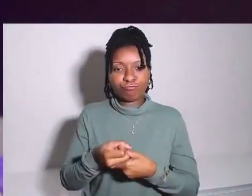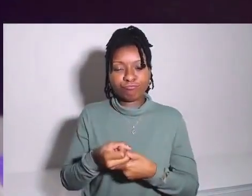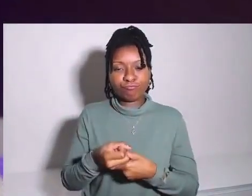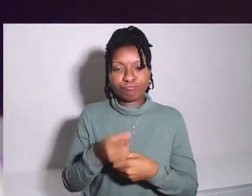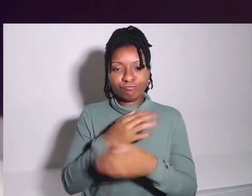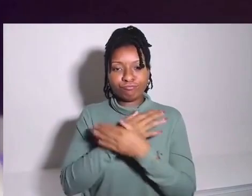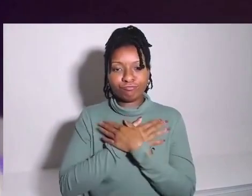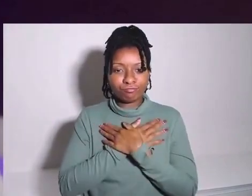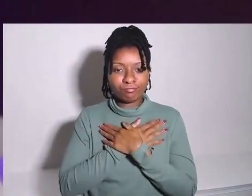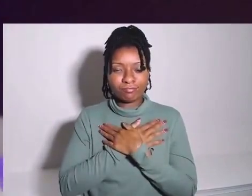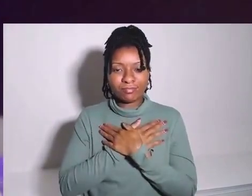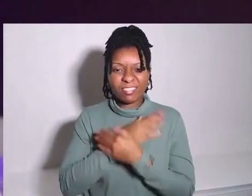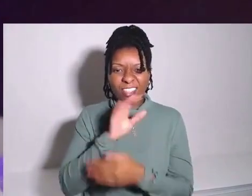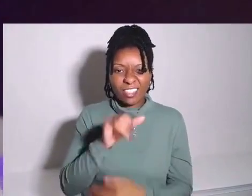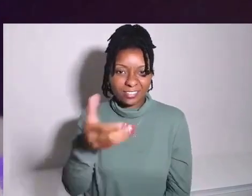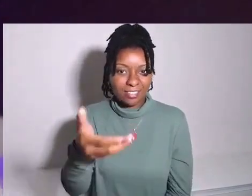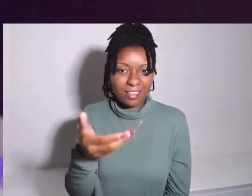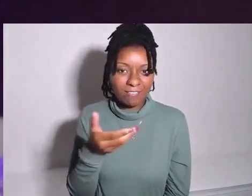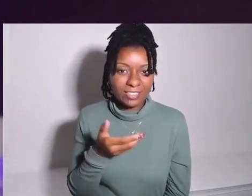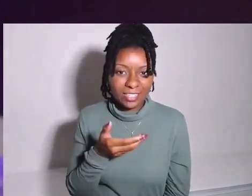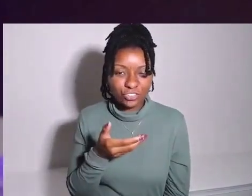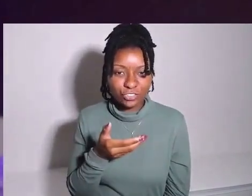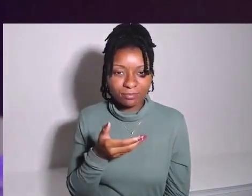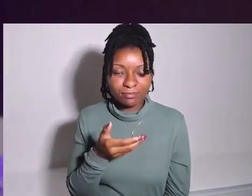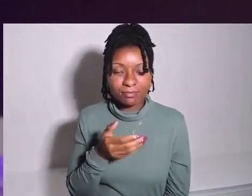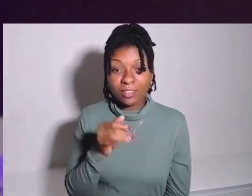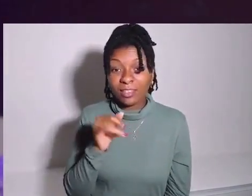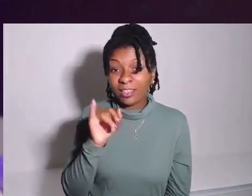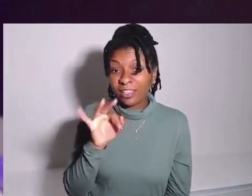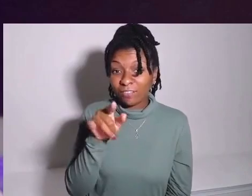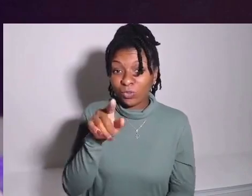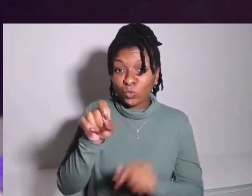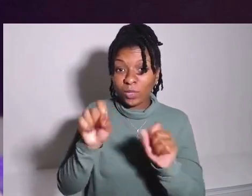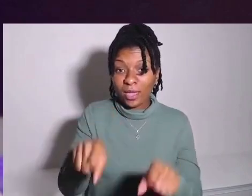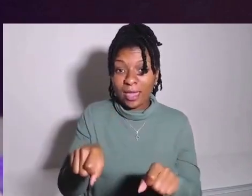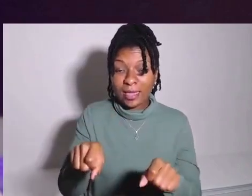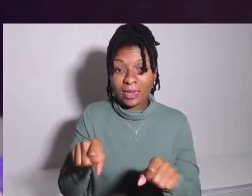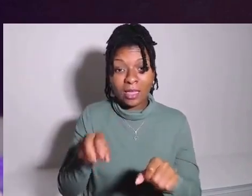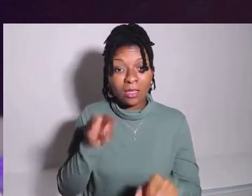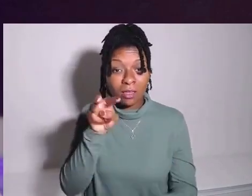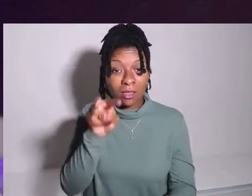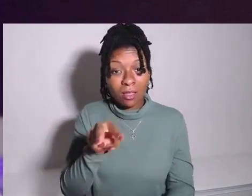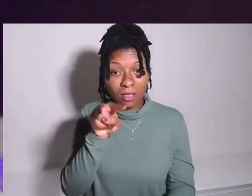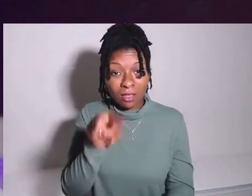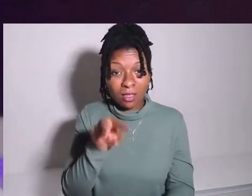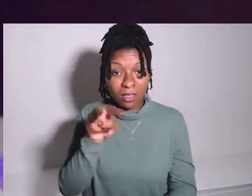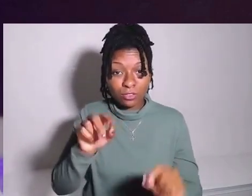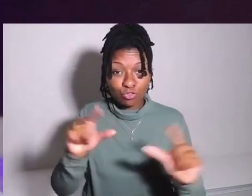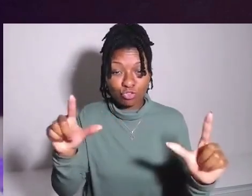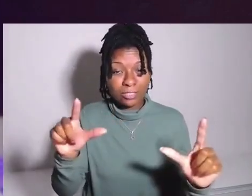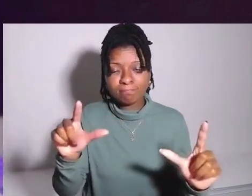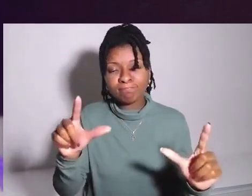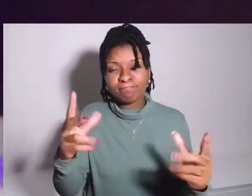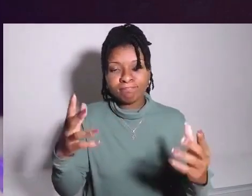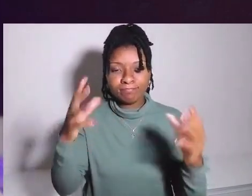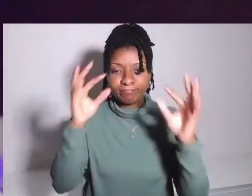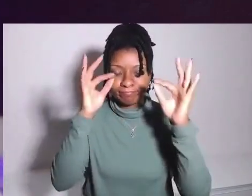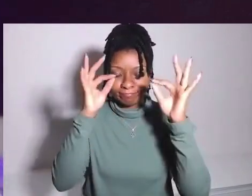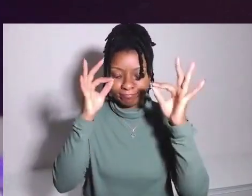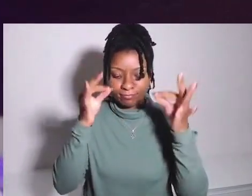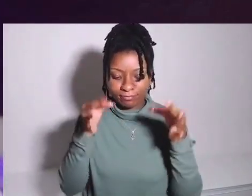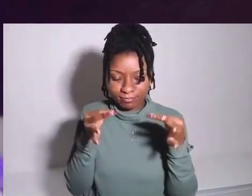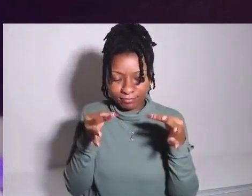And if you can, take your eyes off of the screen. Rest your eyes, please. If you are following our